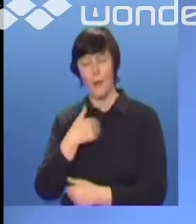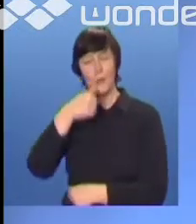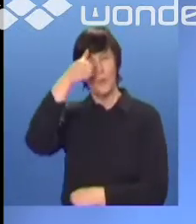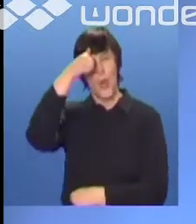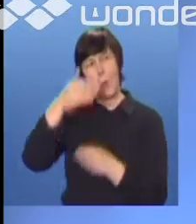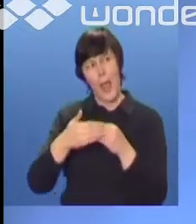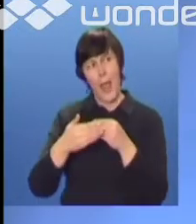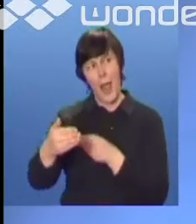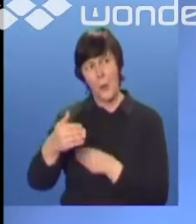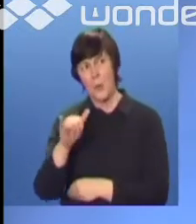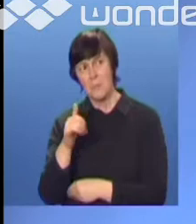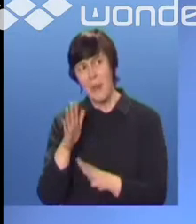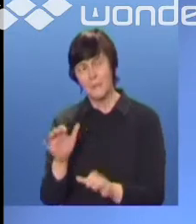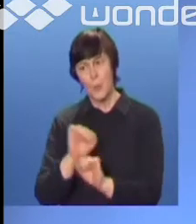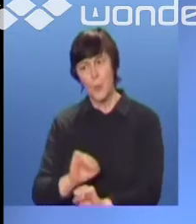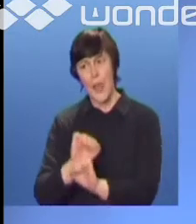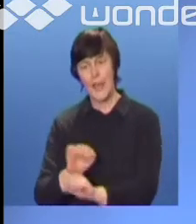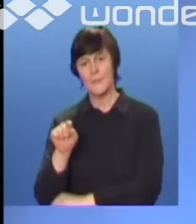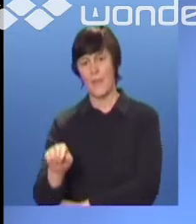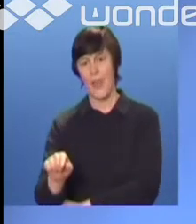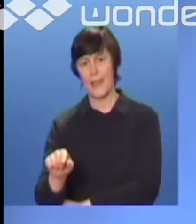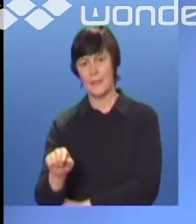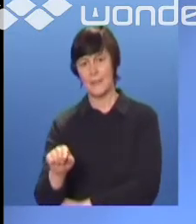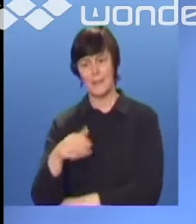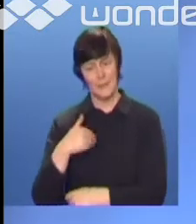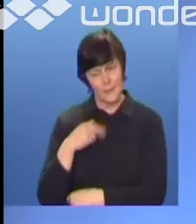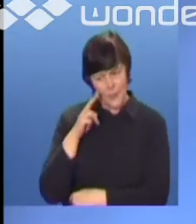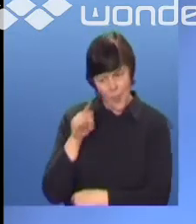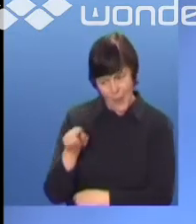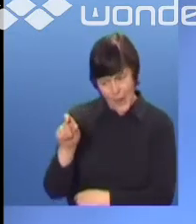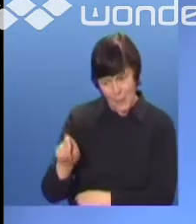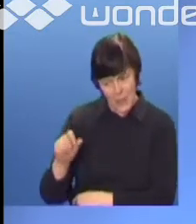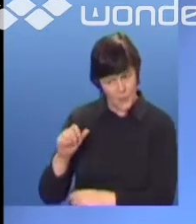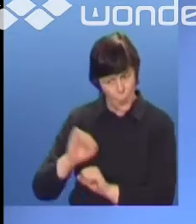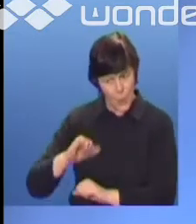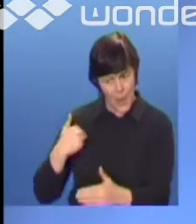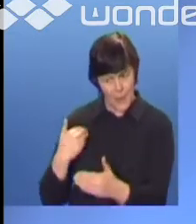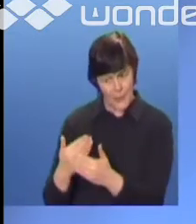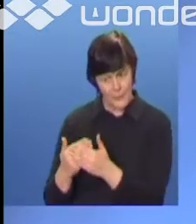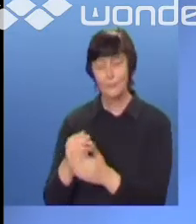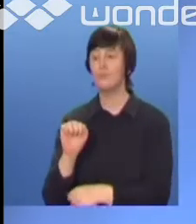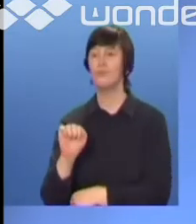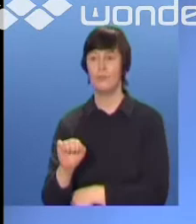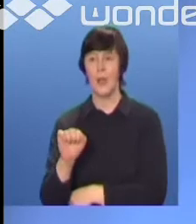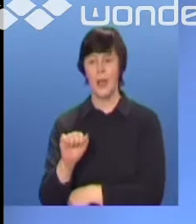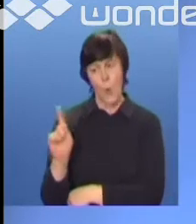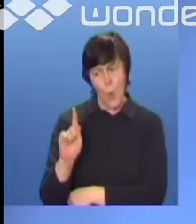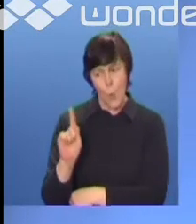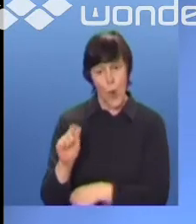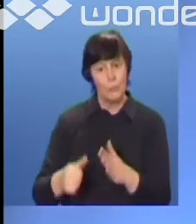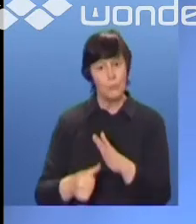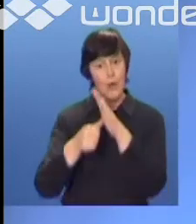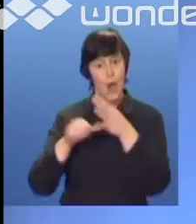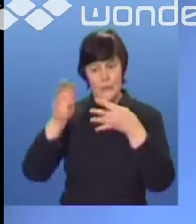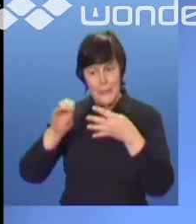better idea of how long you might expect to wait for the type of property you're bidding for, by seeing how long a successful bidder has